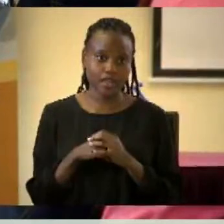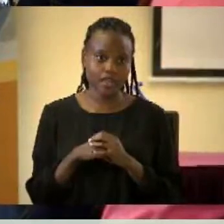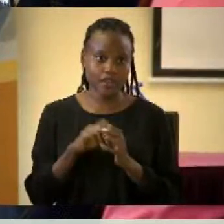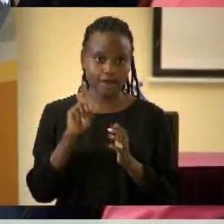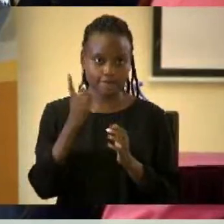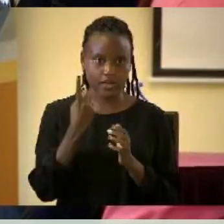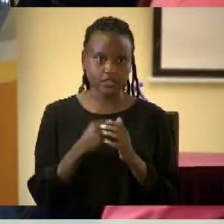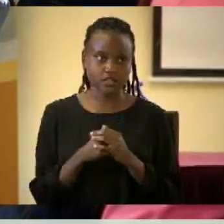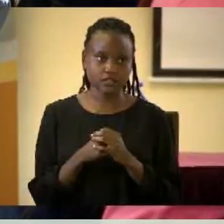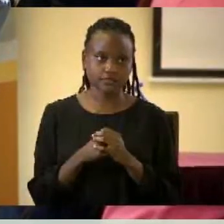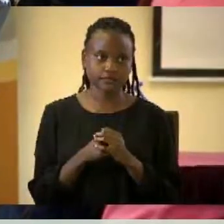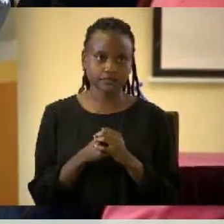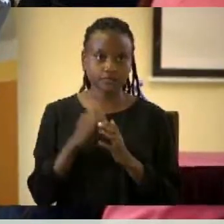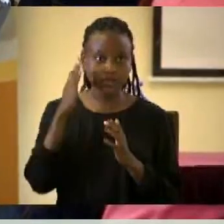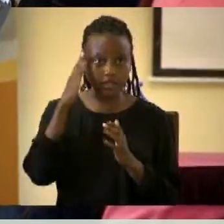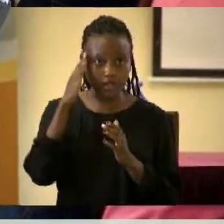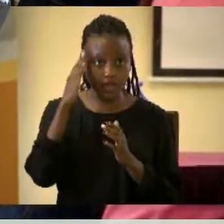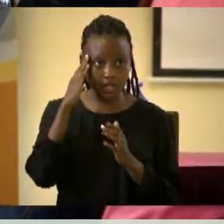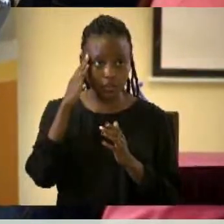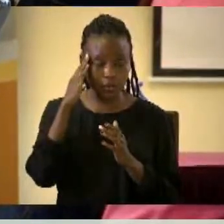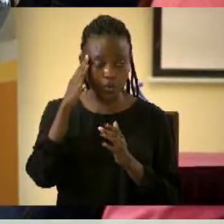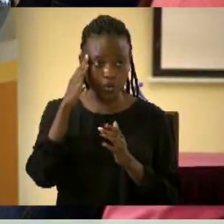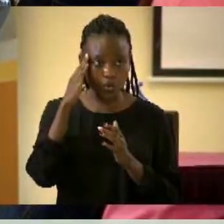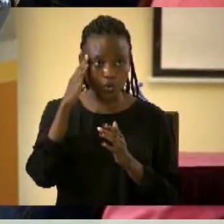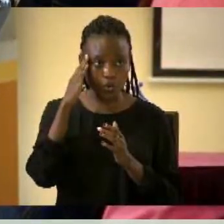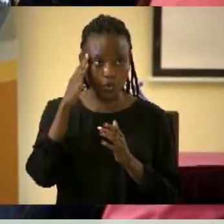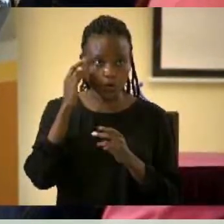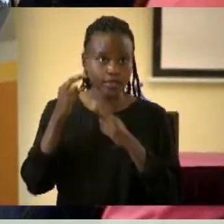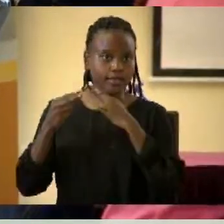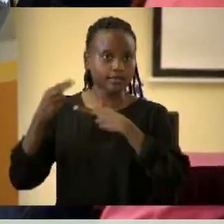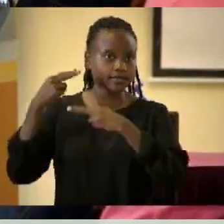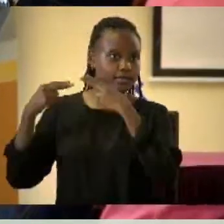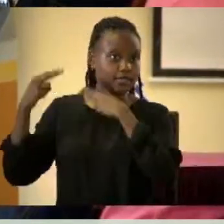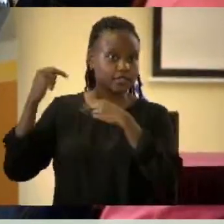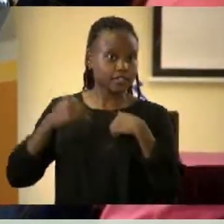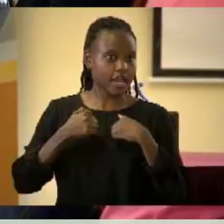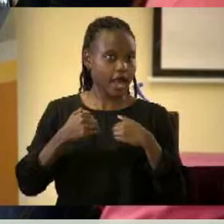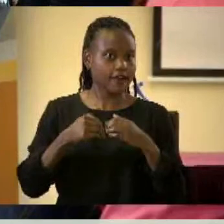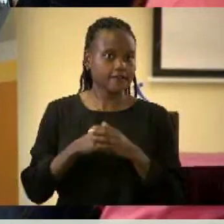to do with, I know there's laudable history she has in the